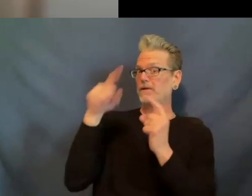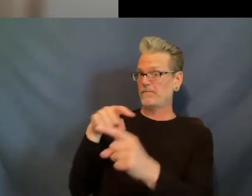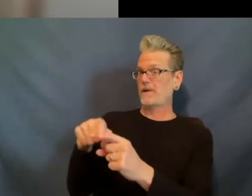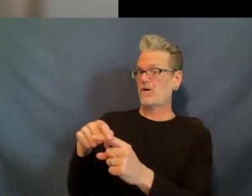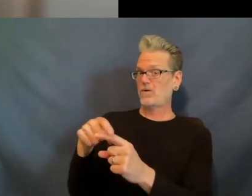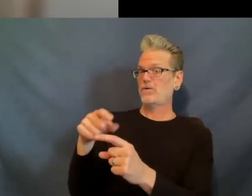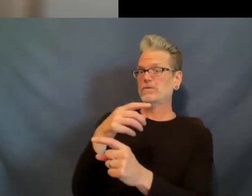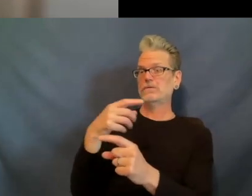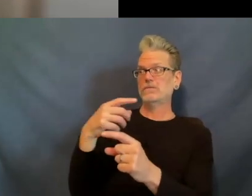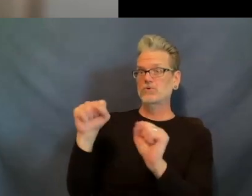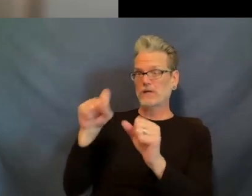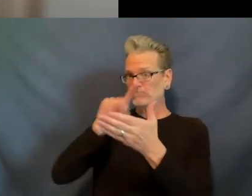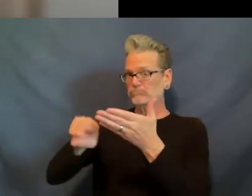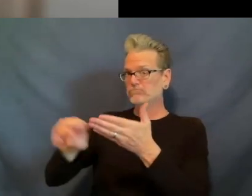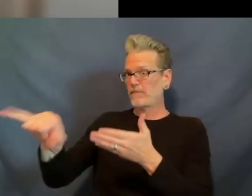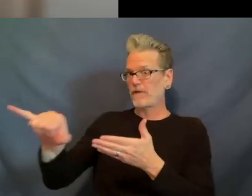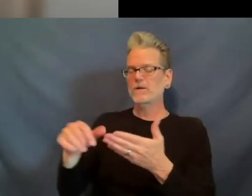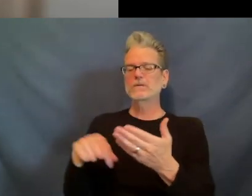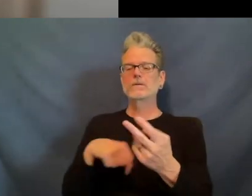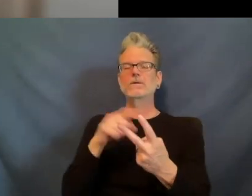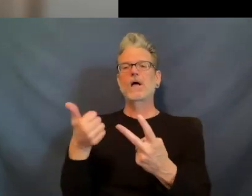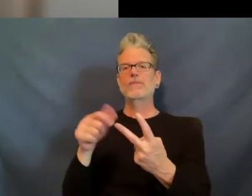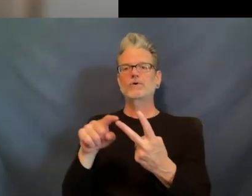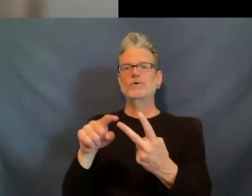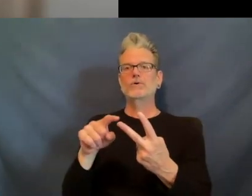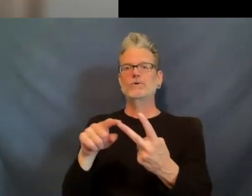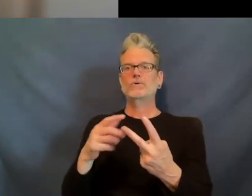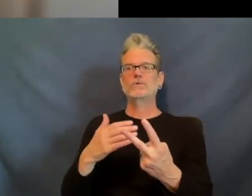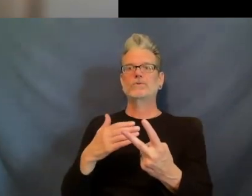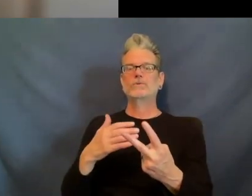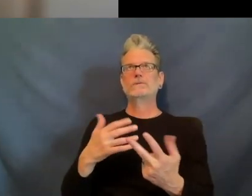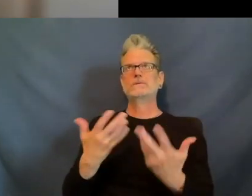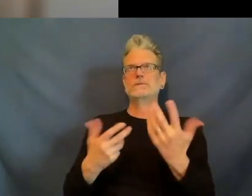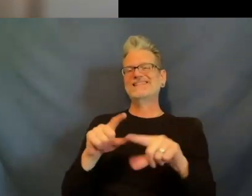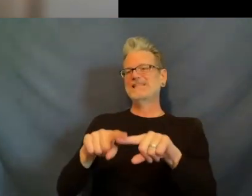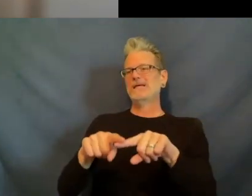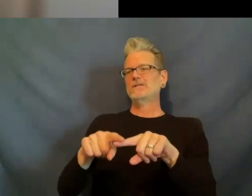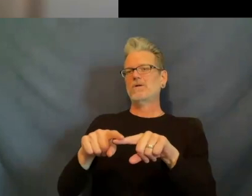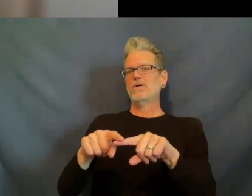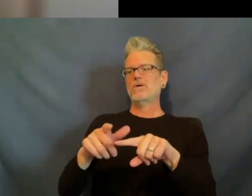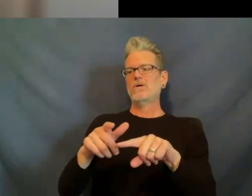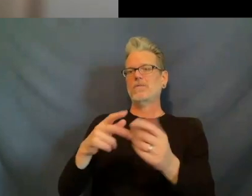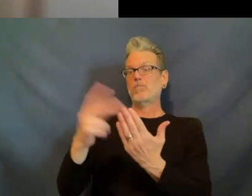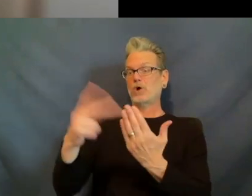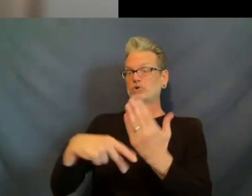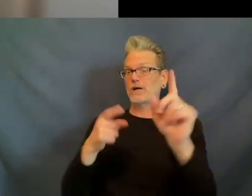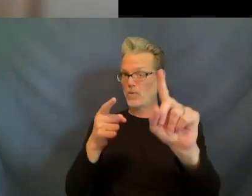into. The other, and this is where depending on that project